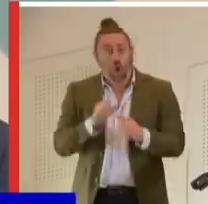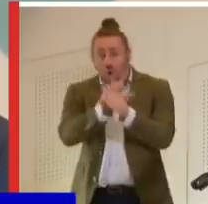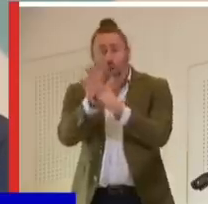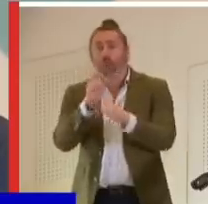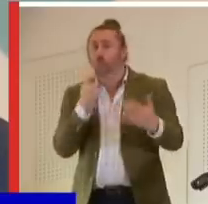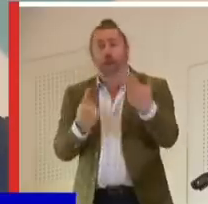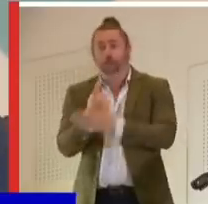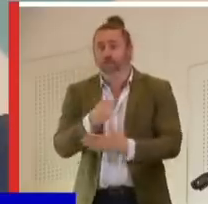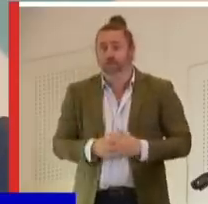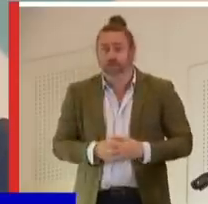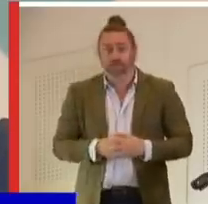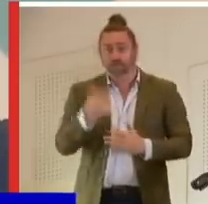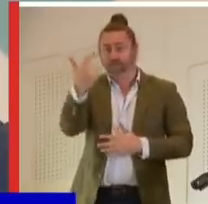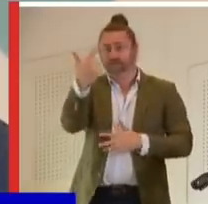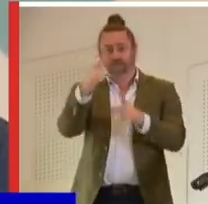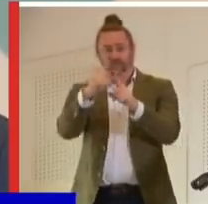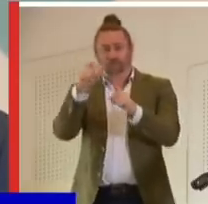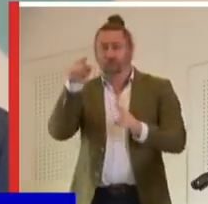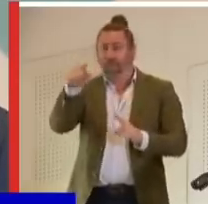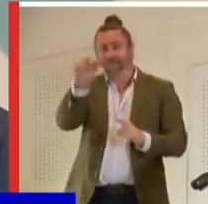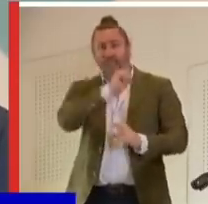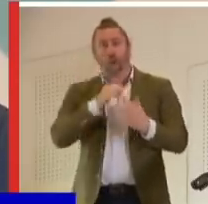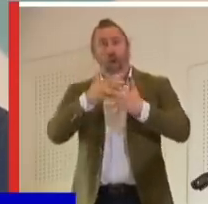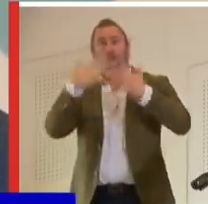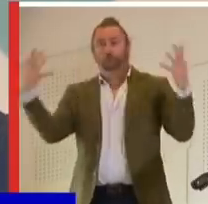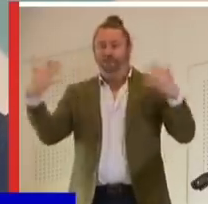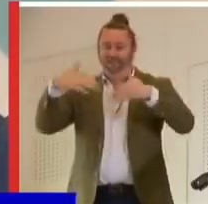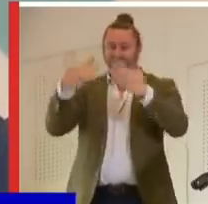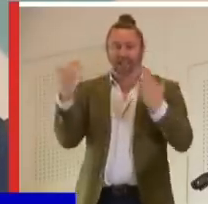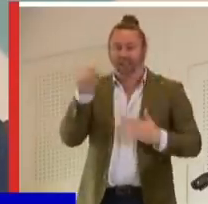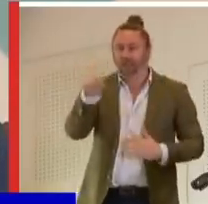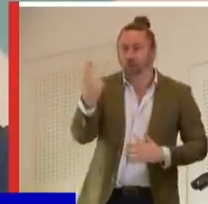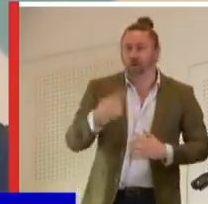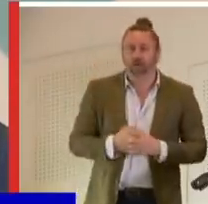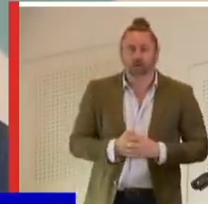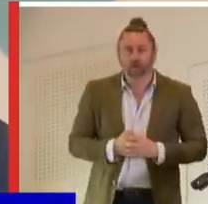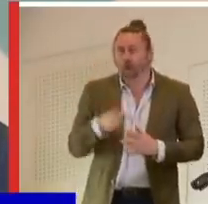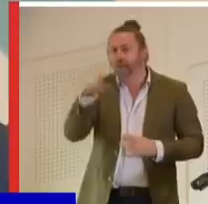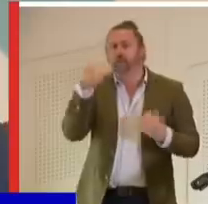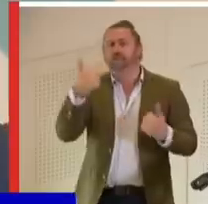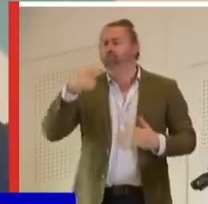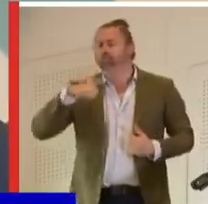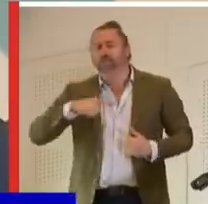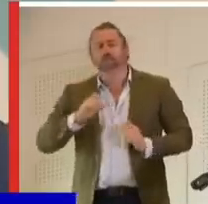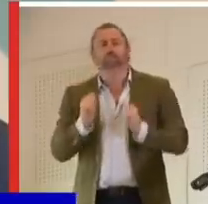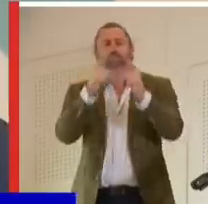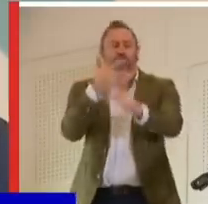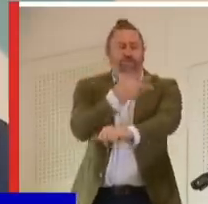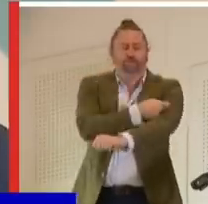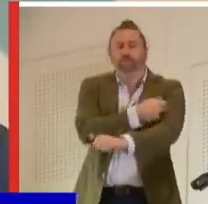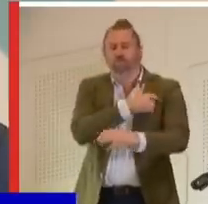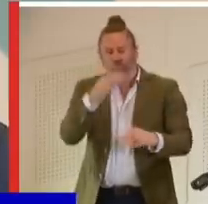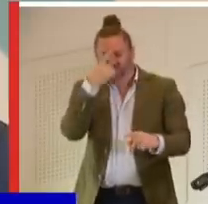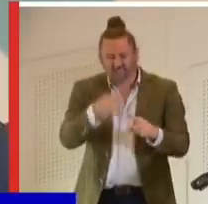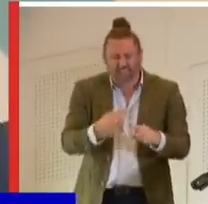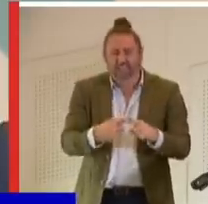here, the 17th of December. There have already been lots of good reasons to get vaccinated. So you don't get the virus, so